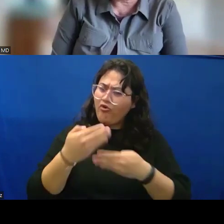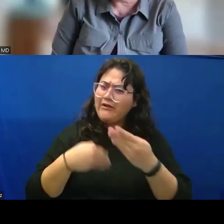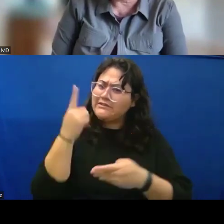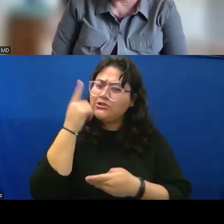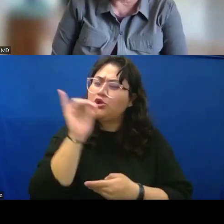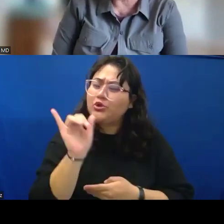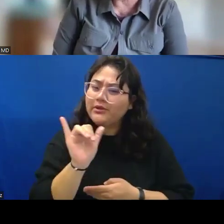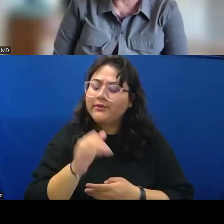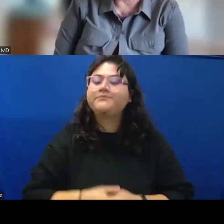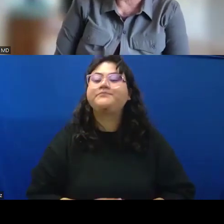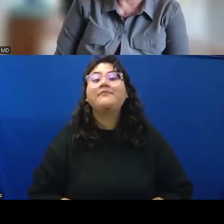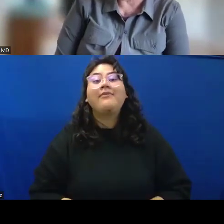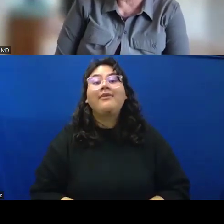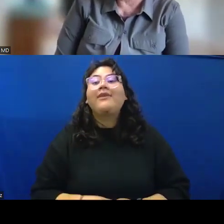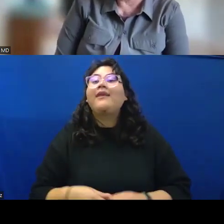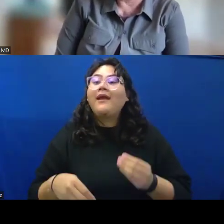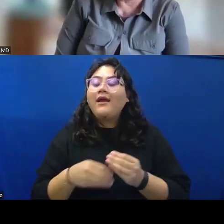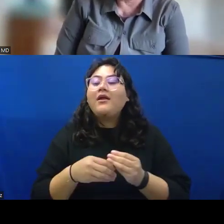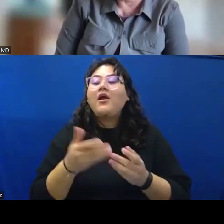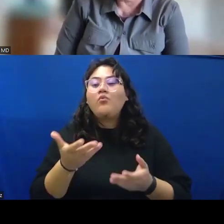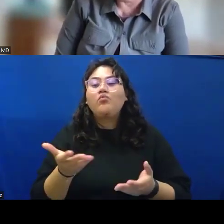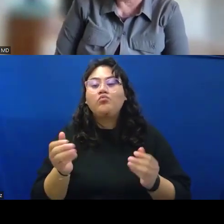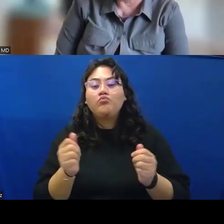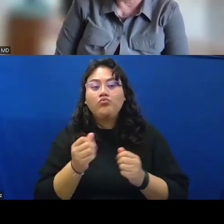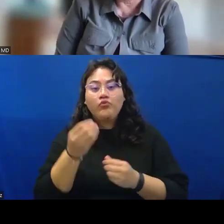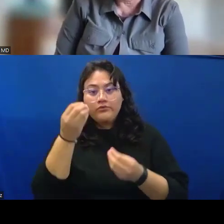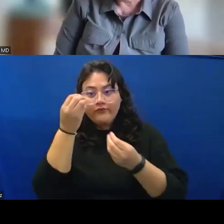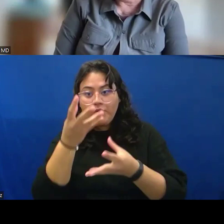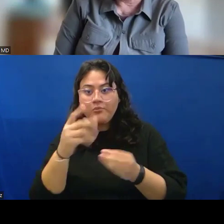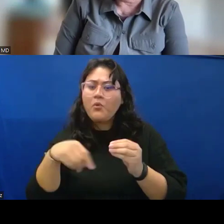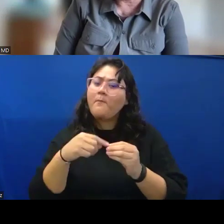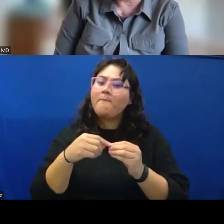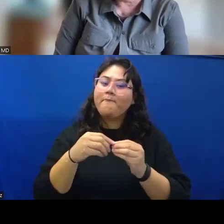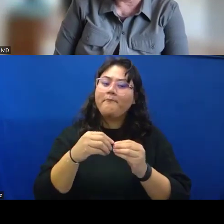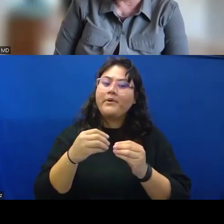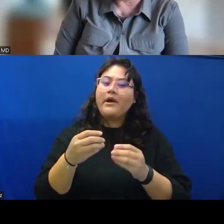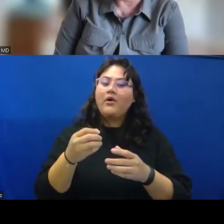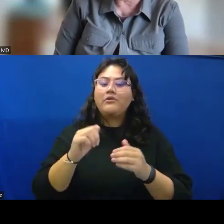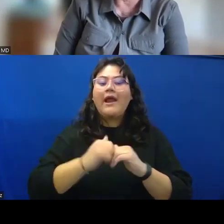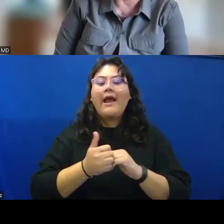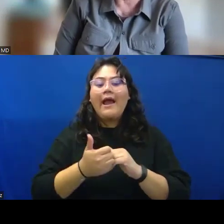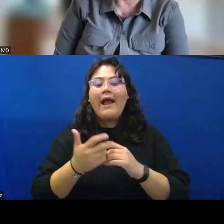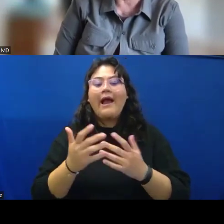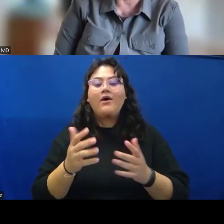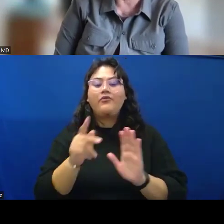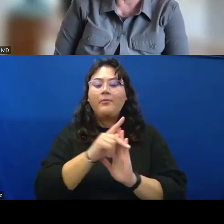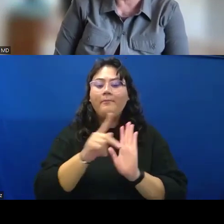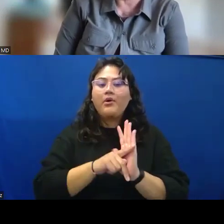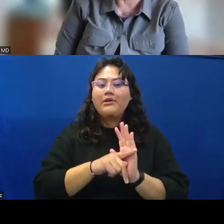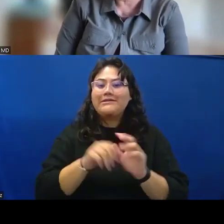tell you about some of the equity and inclusion steps that happened that impacted the policy that involved